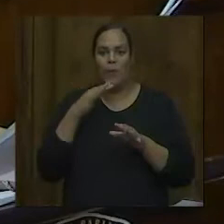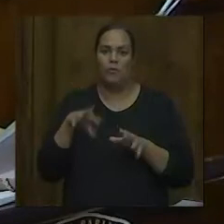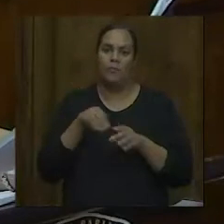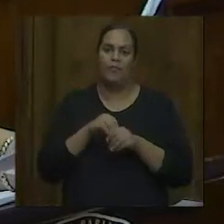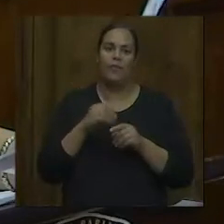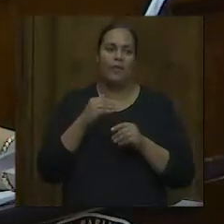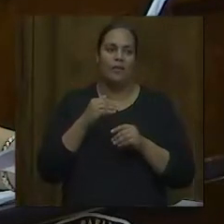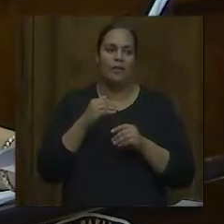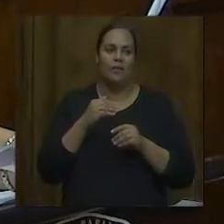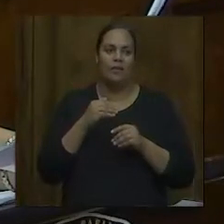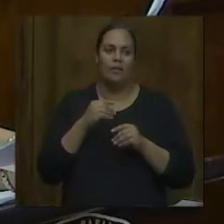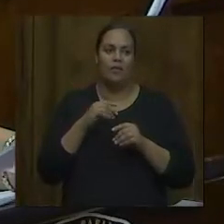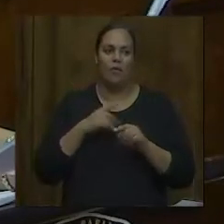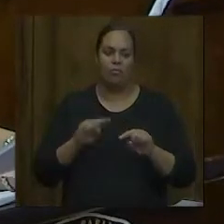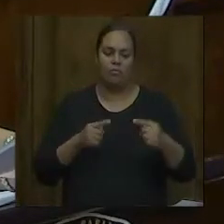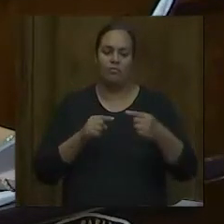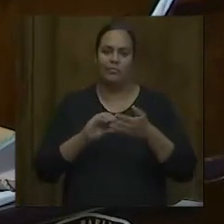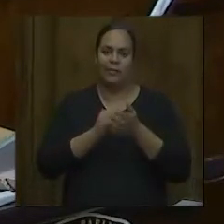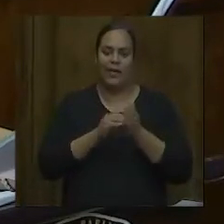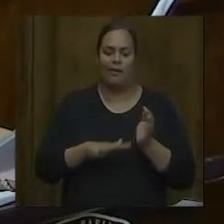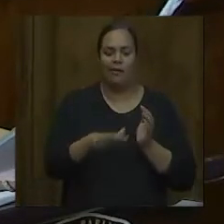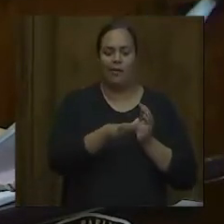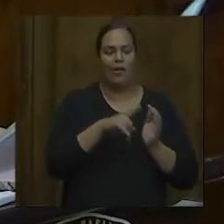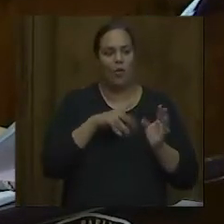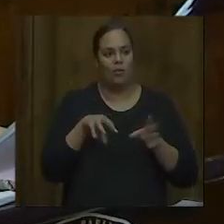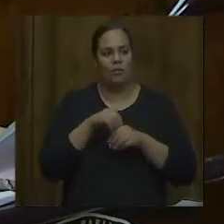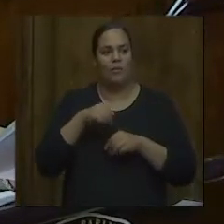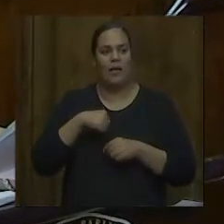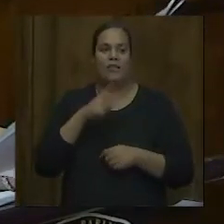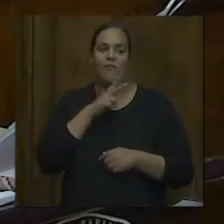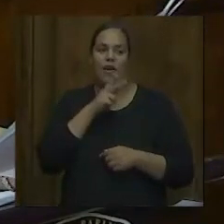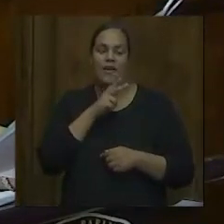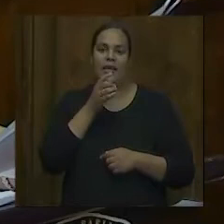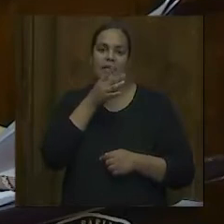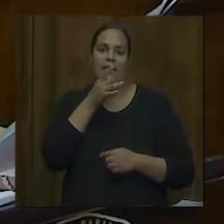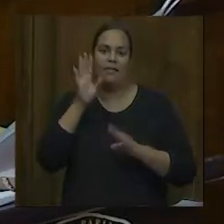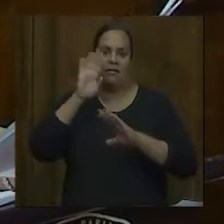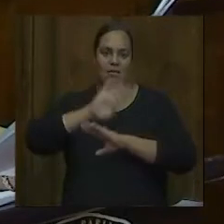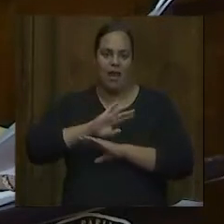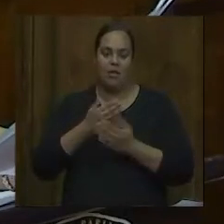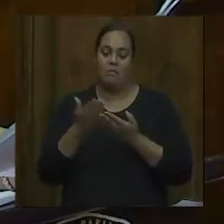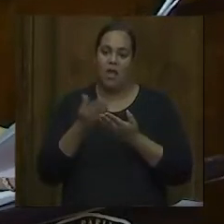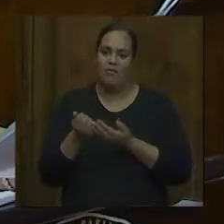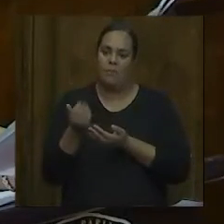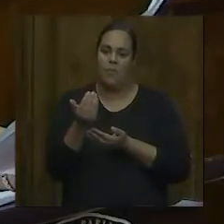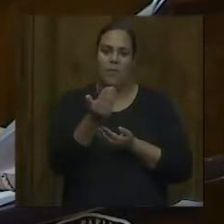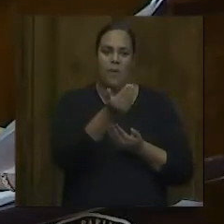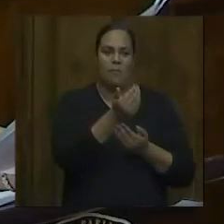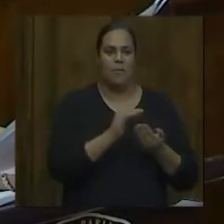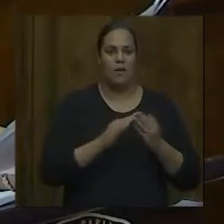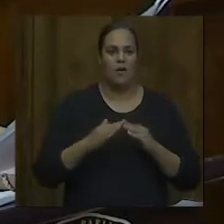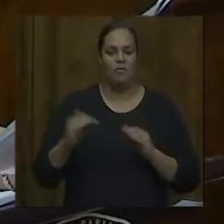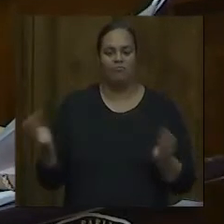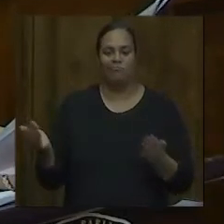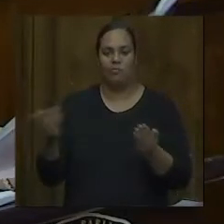from rival conflicting gang areas to join us on a Friday and Saturday night. Pamphlets were also distributed to the area to